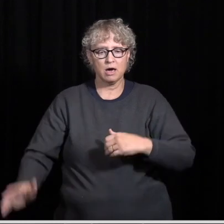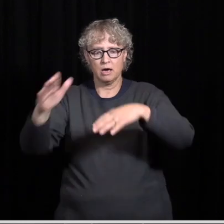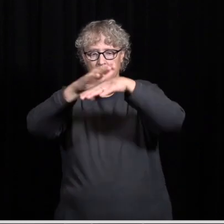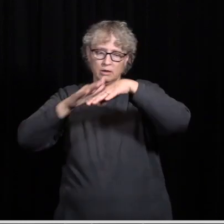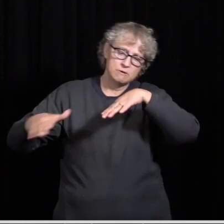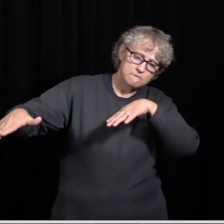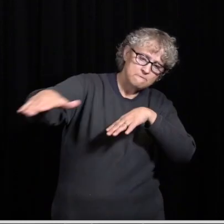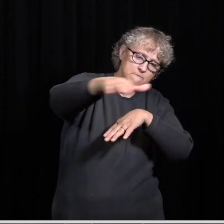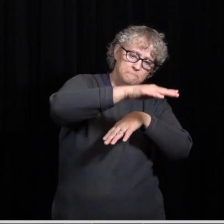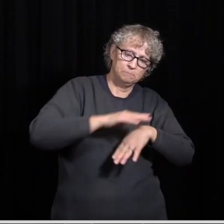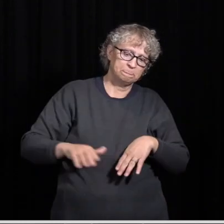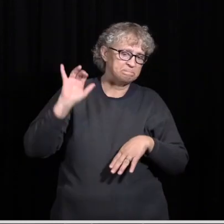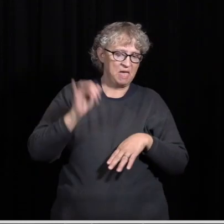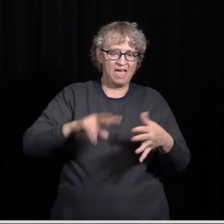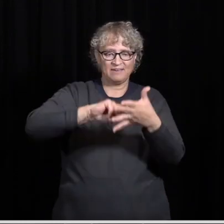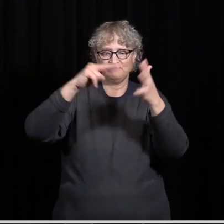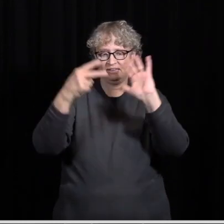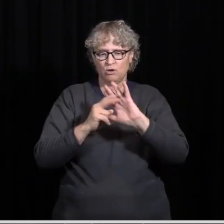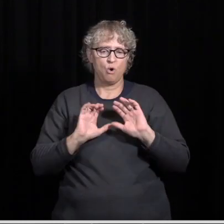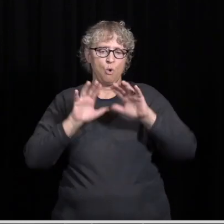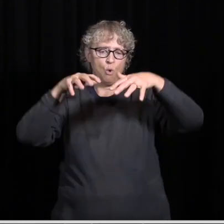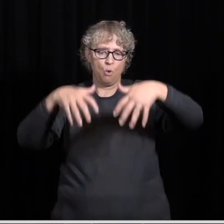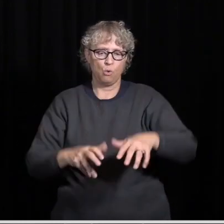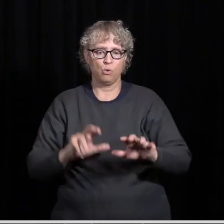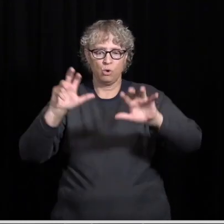God above, would drain the